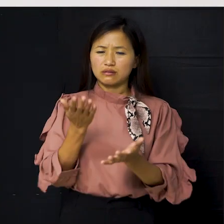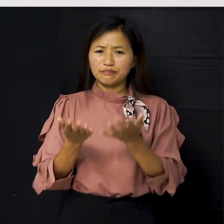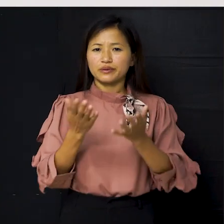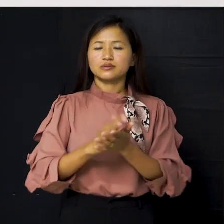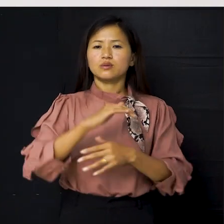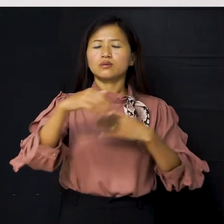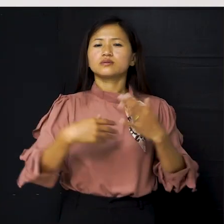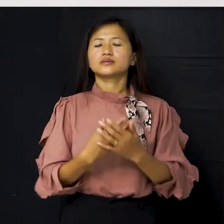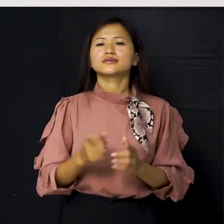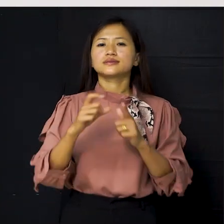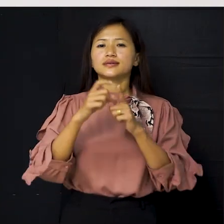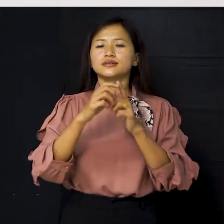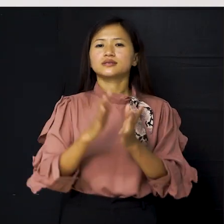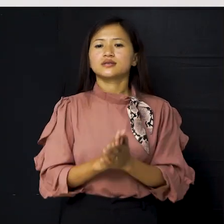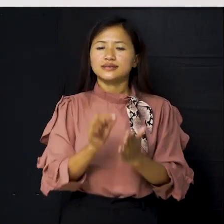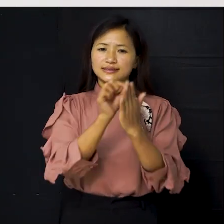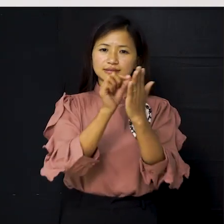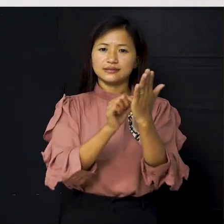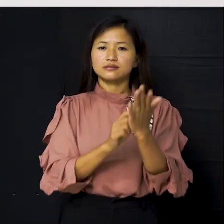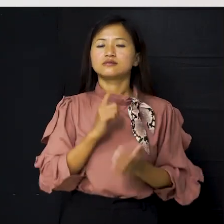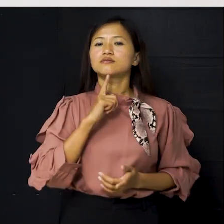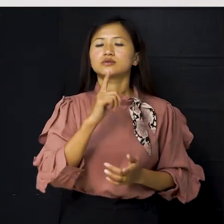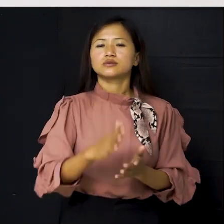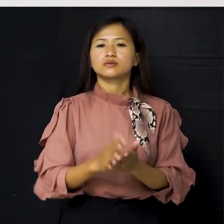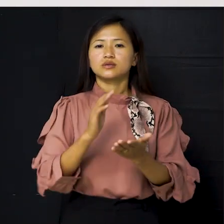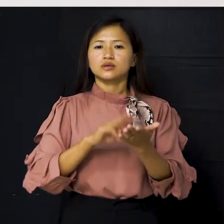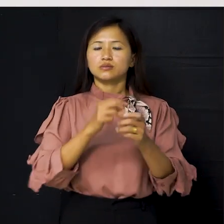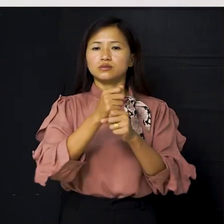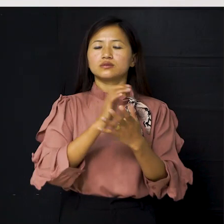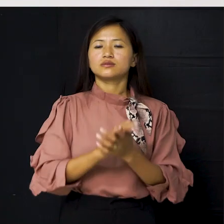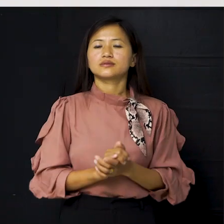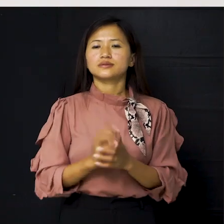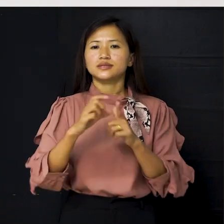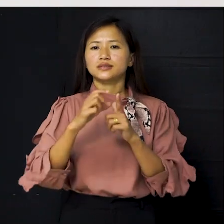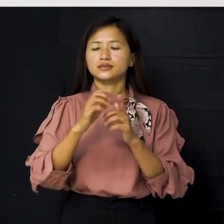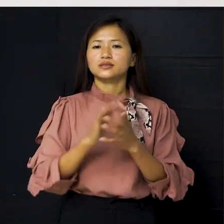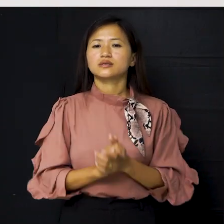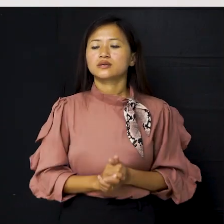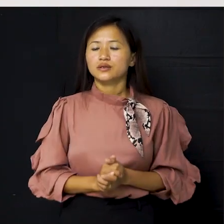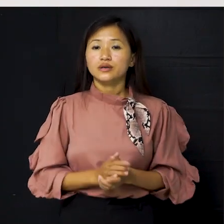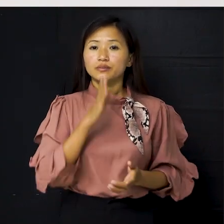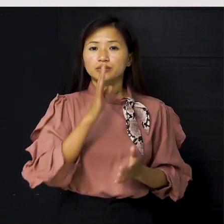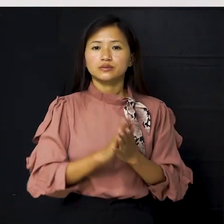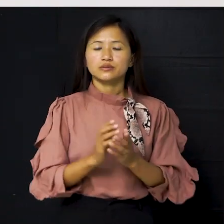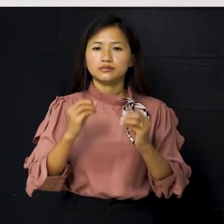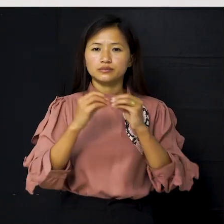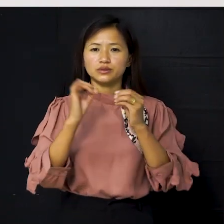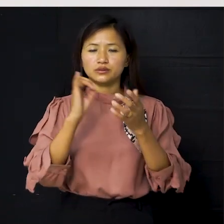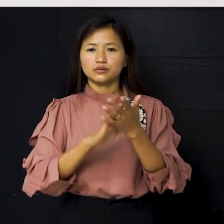these dynasties, we get a detailed information about the Mughal dynasty because of these biographies